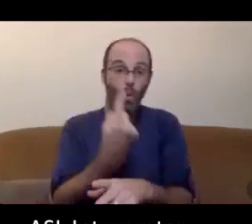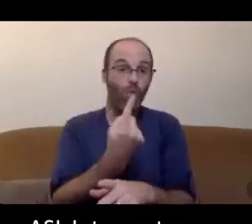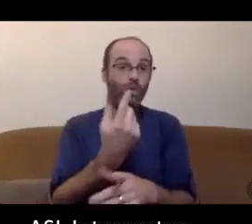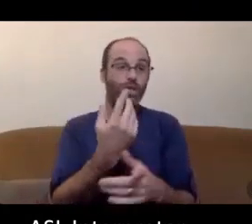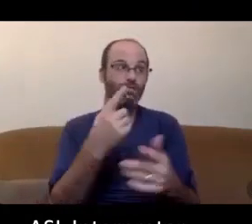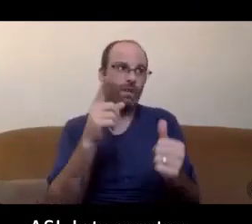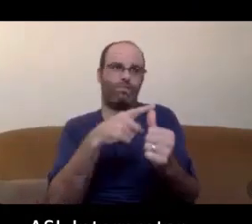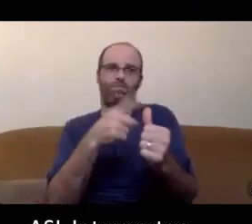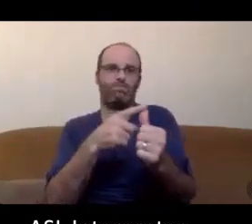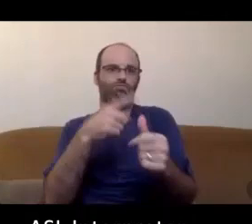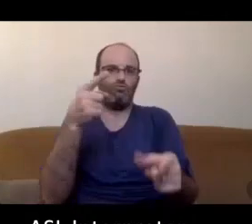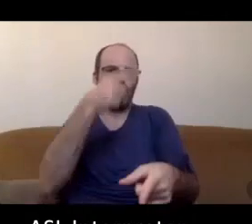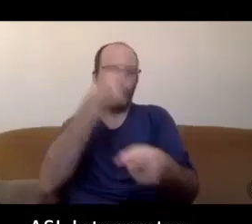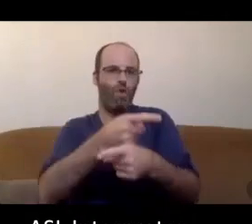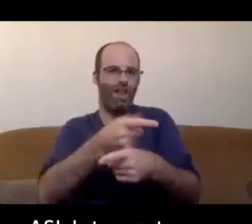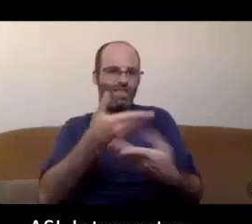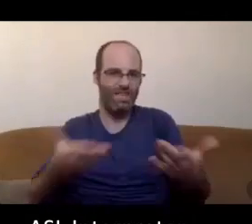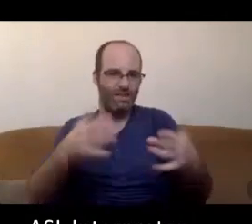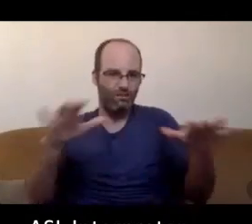it's